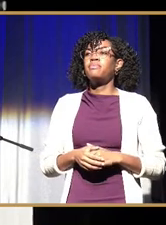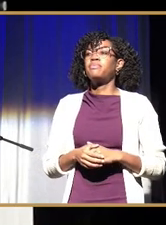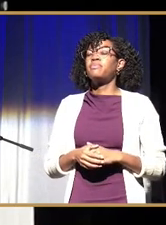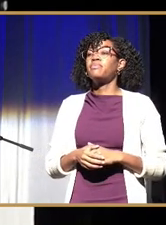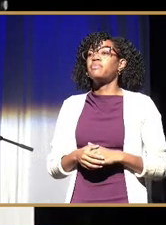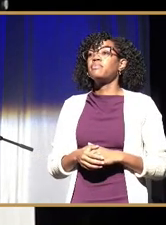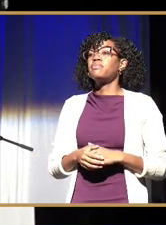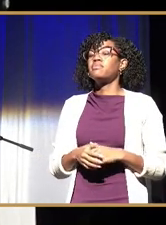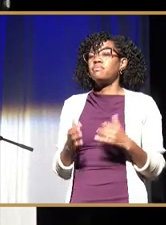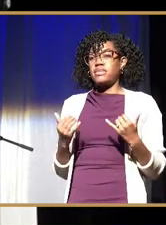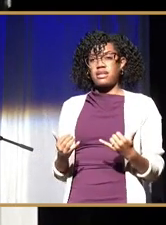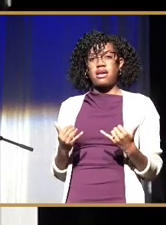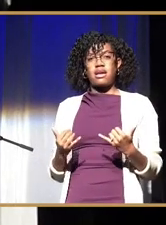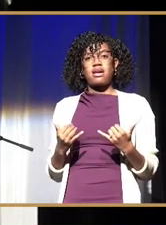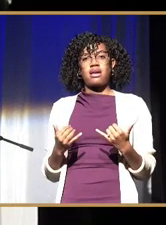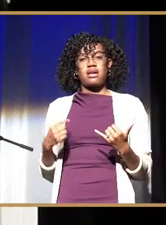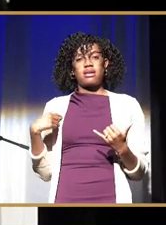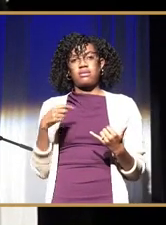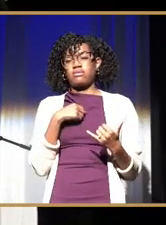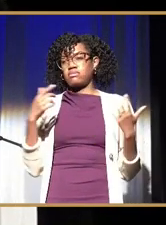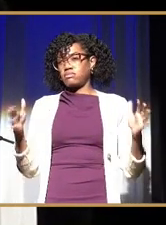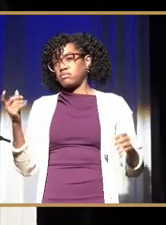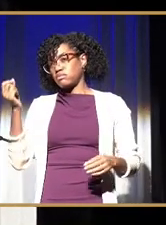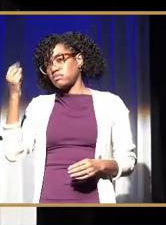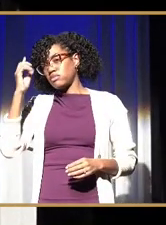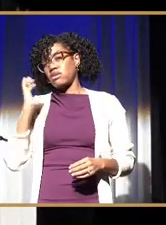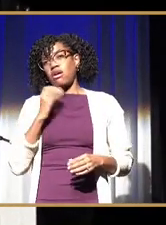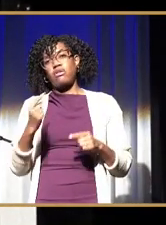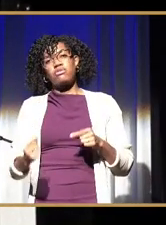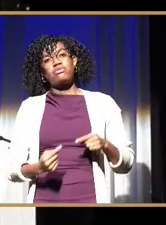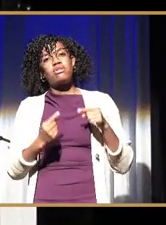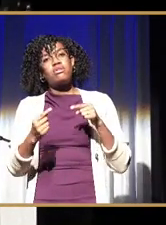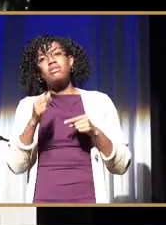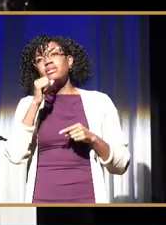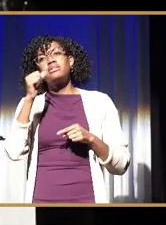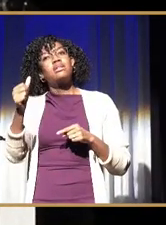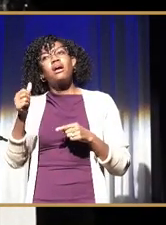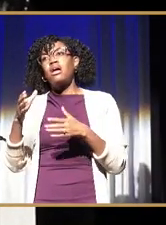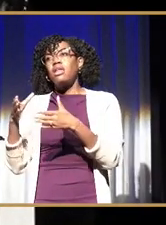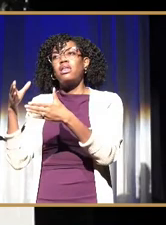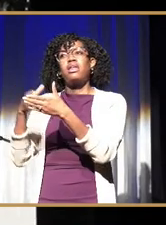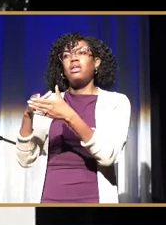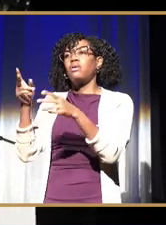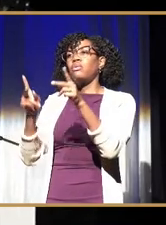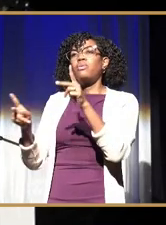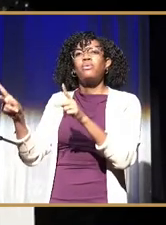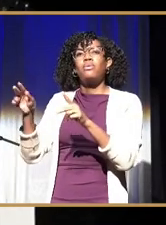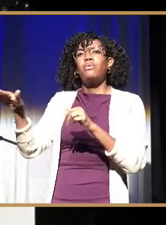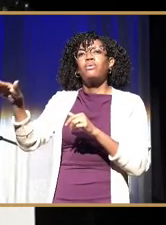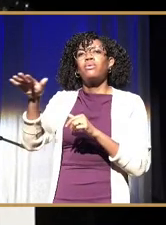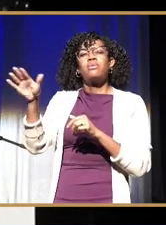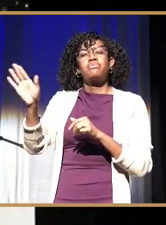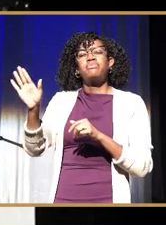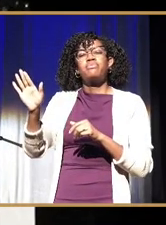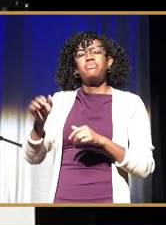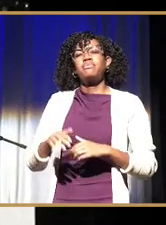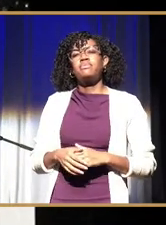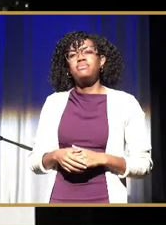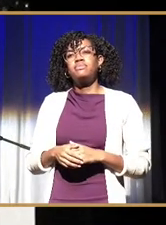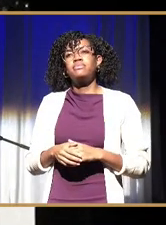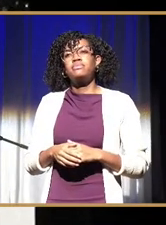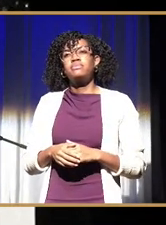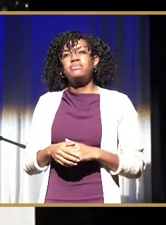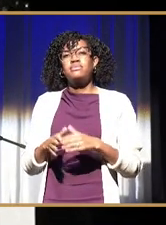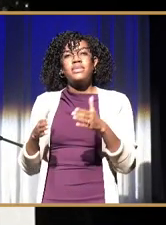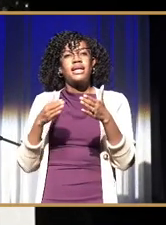But now more than ever, we understand our struggle is not against flesh and blood, but